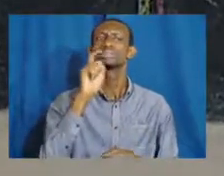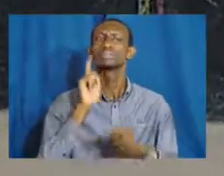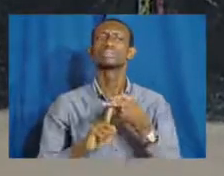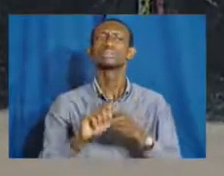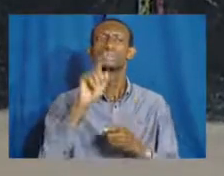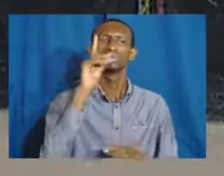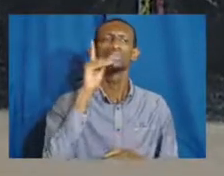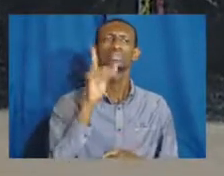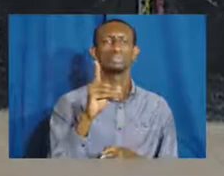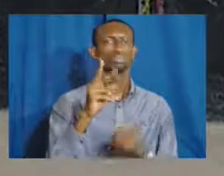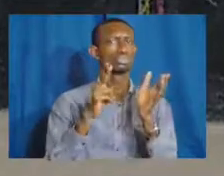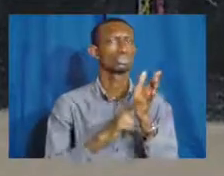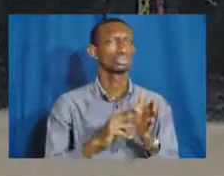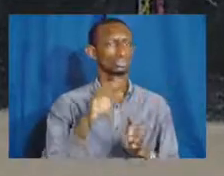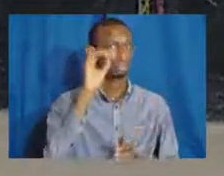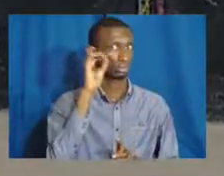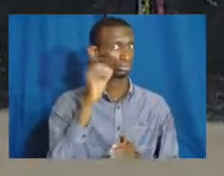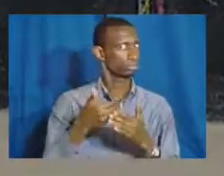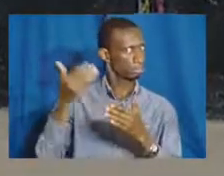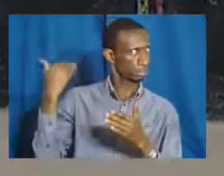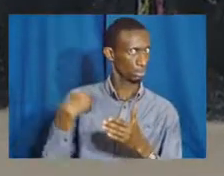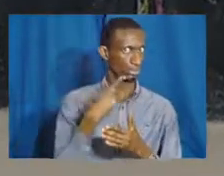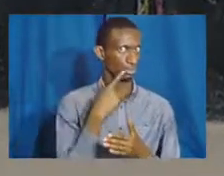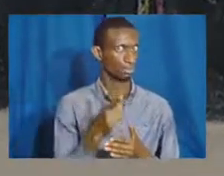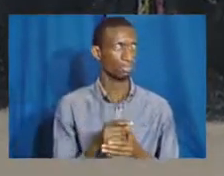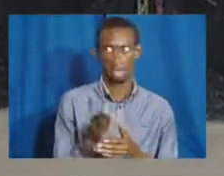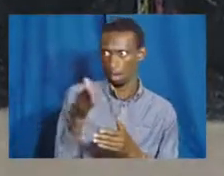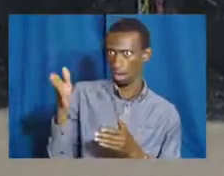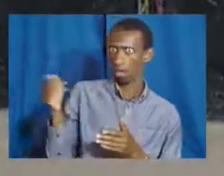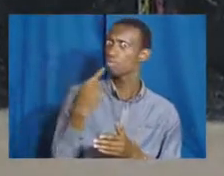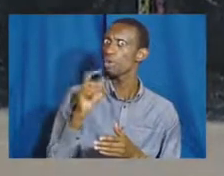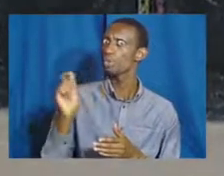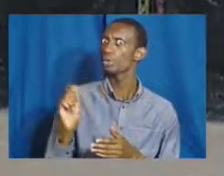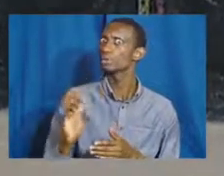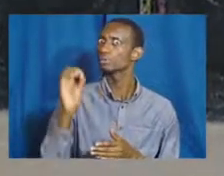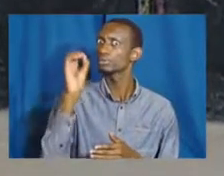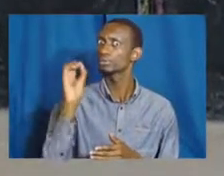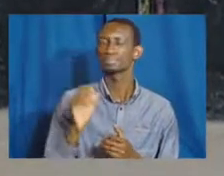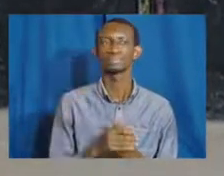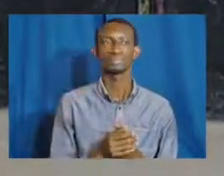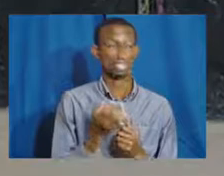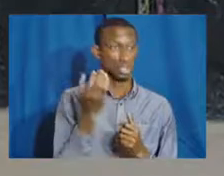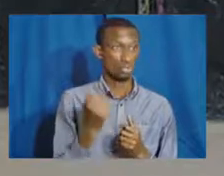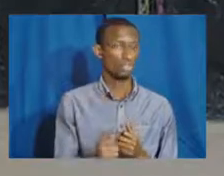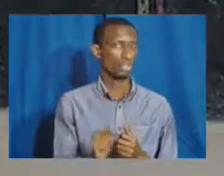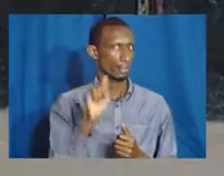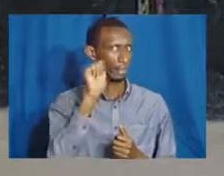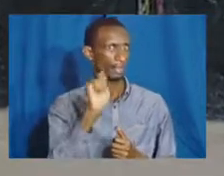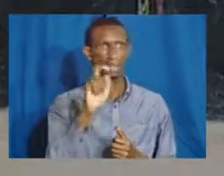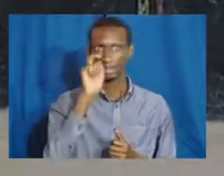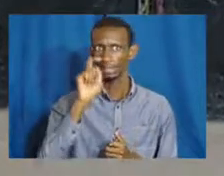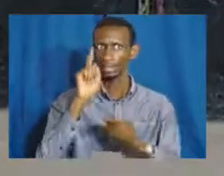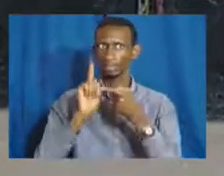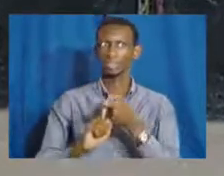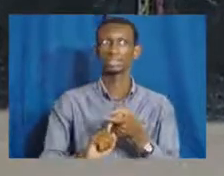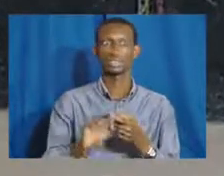plus D equals zero. As I said, the right-hand side is zero. We have AX plus B, the first